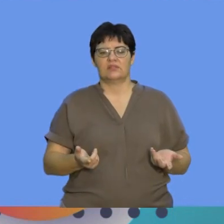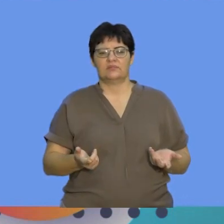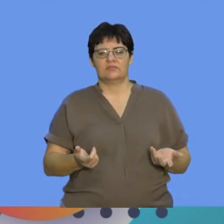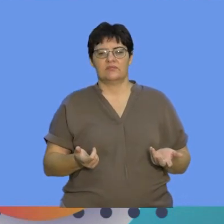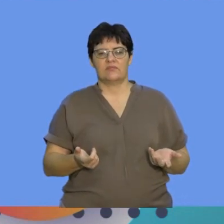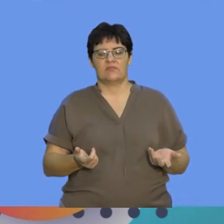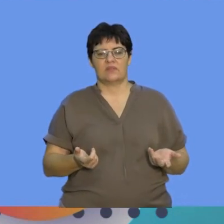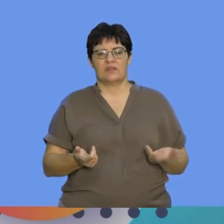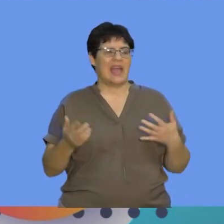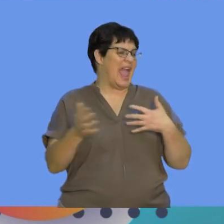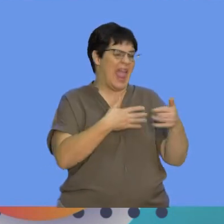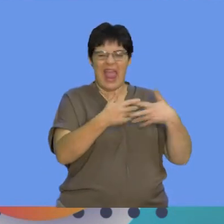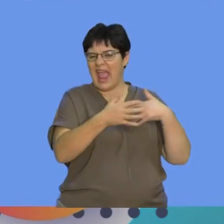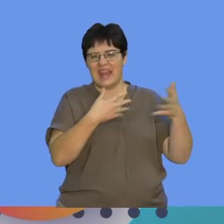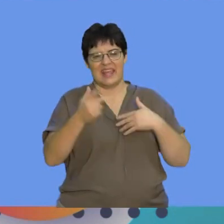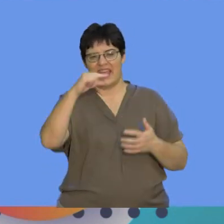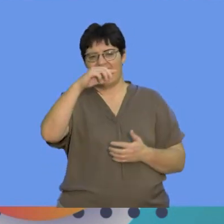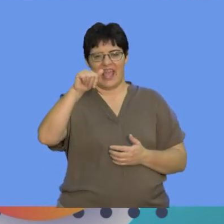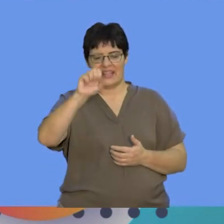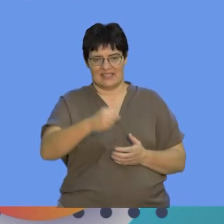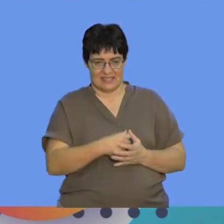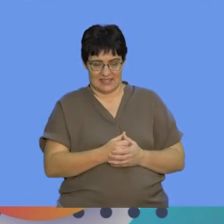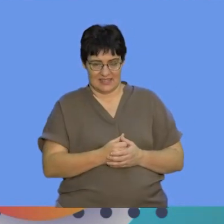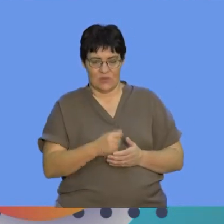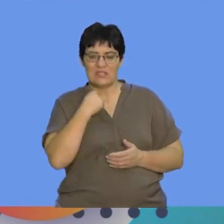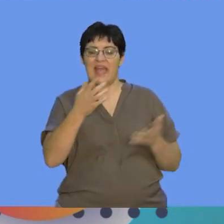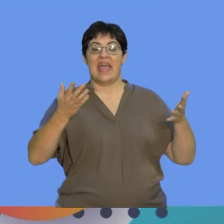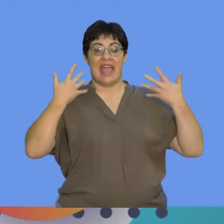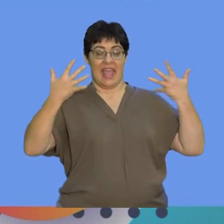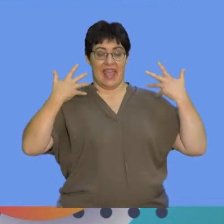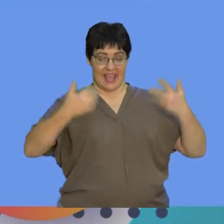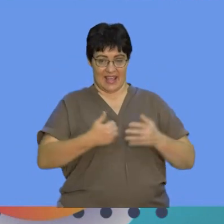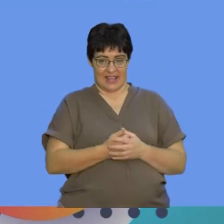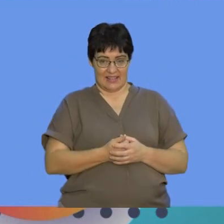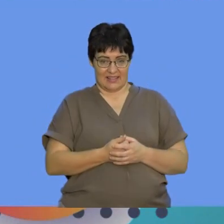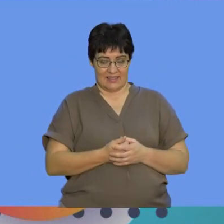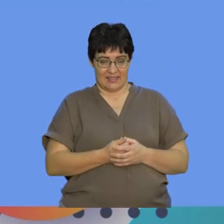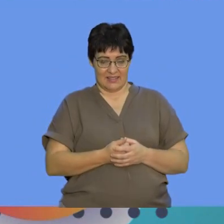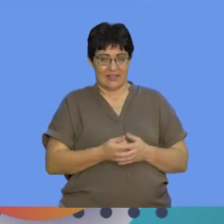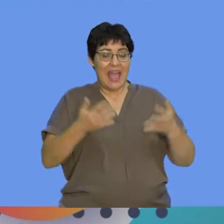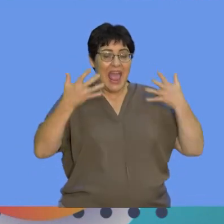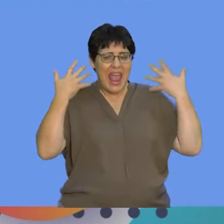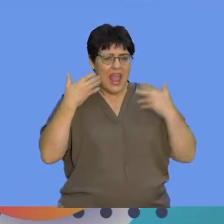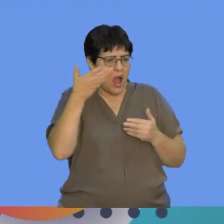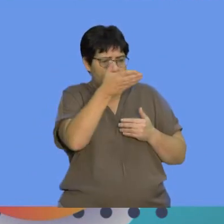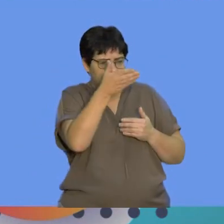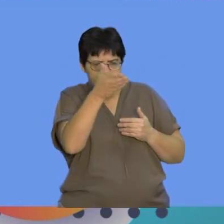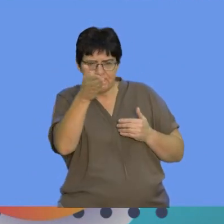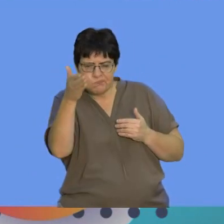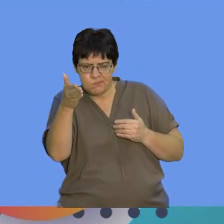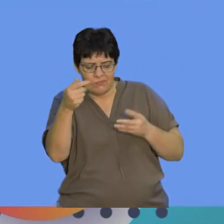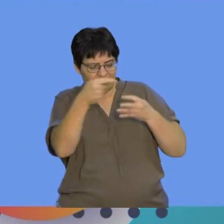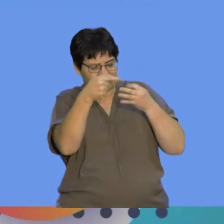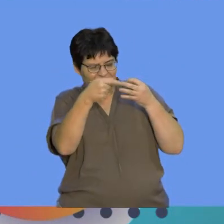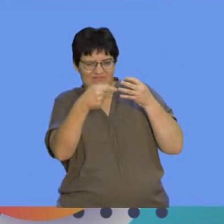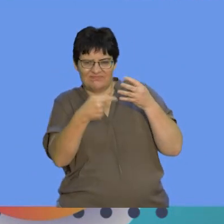any gas, would say it's air. But air, in essence, it's actually a combination or a